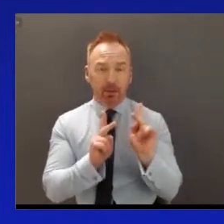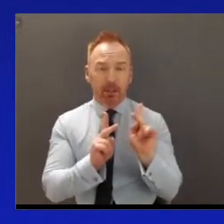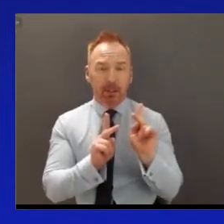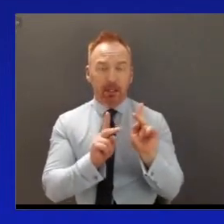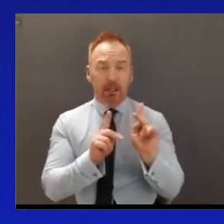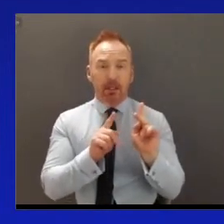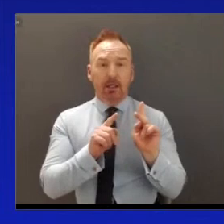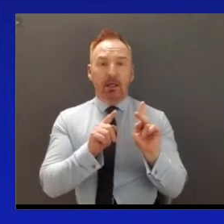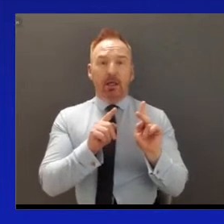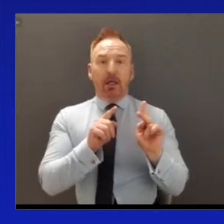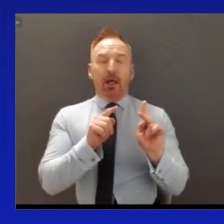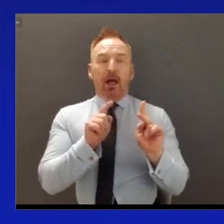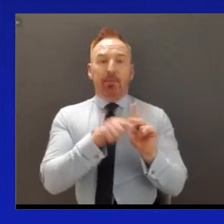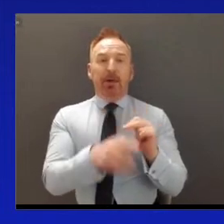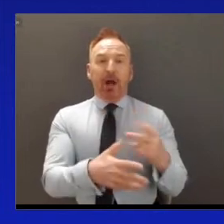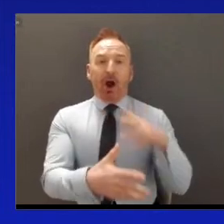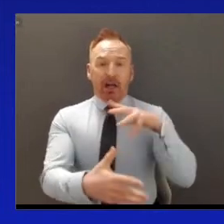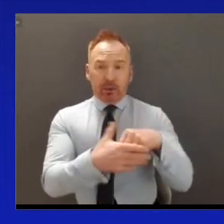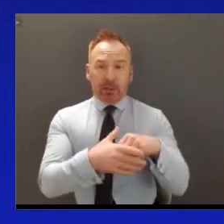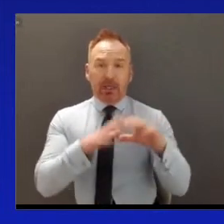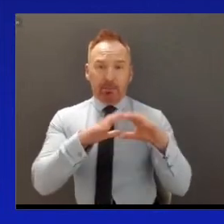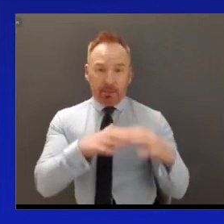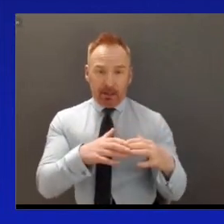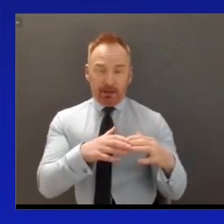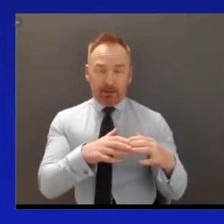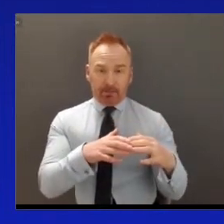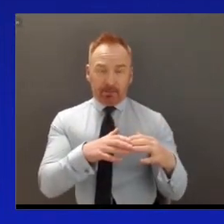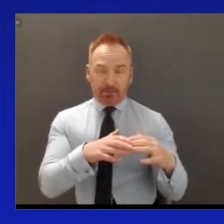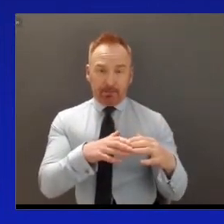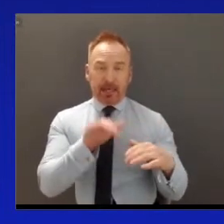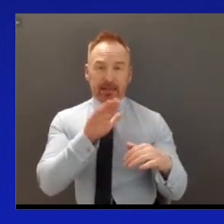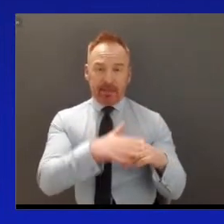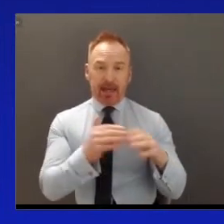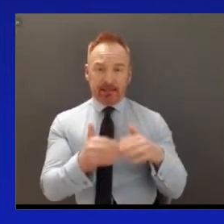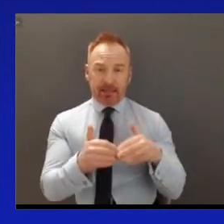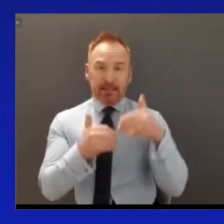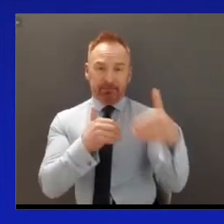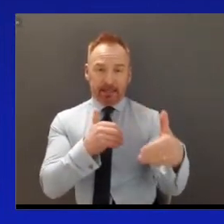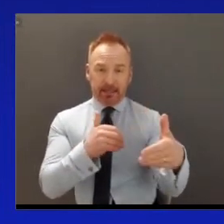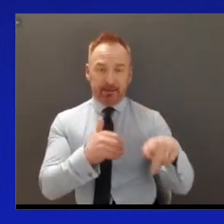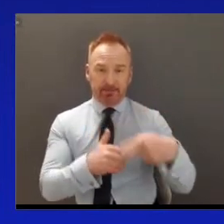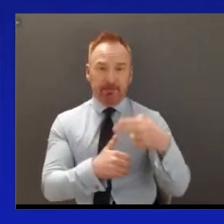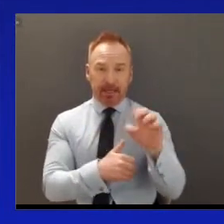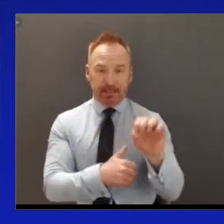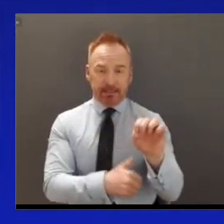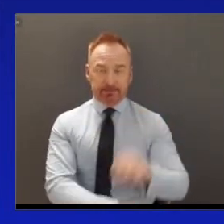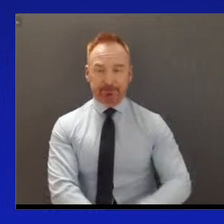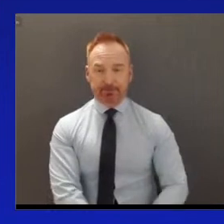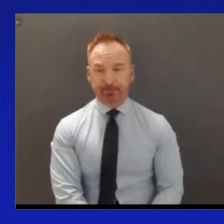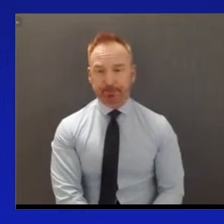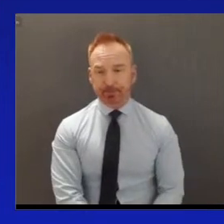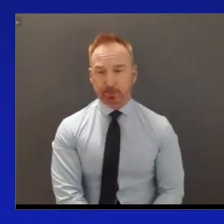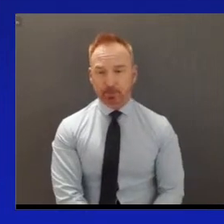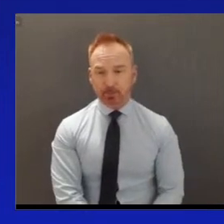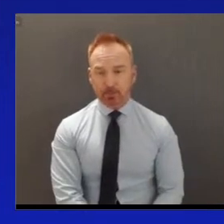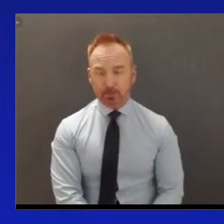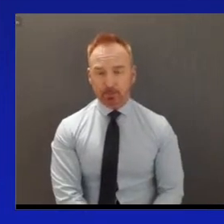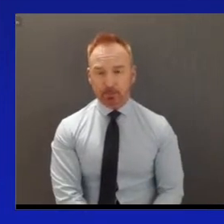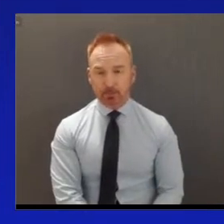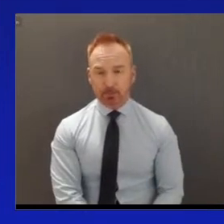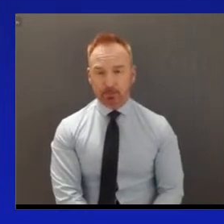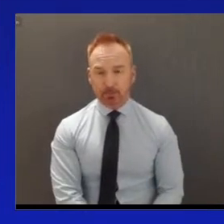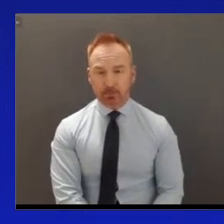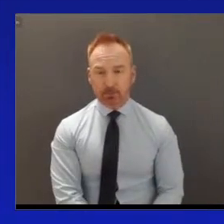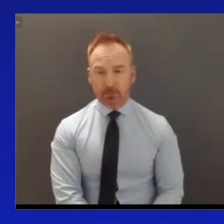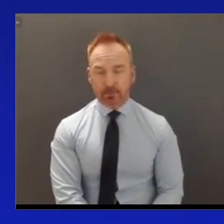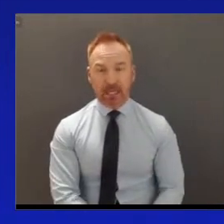there, but those people would fall in that phase. Thank you very much. Just a